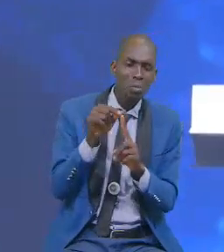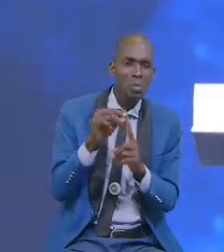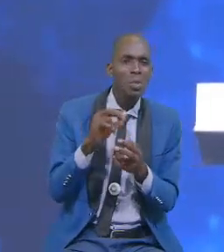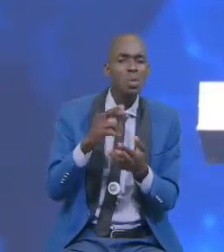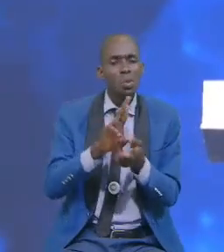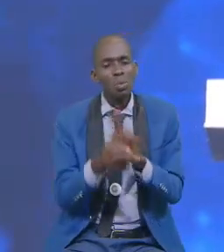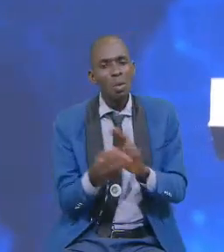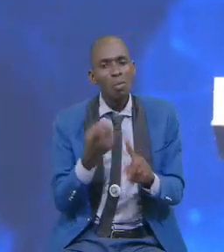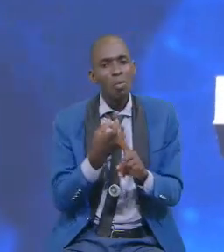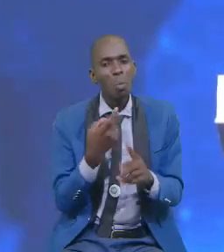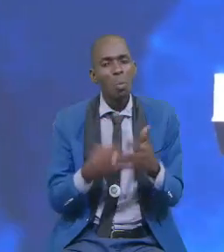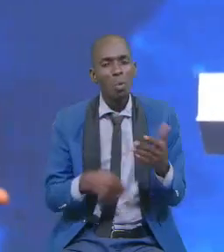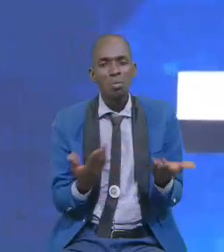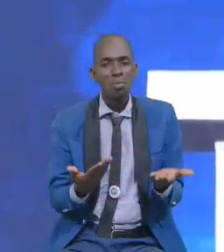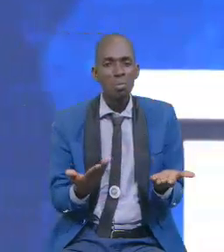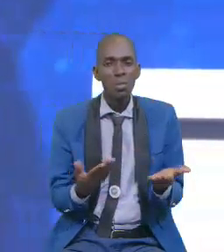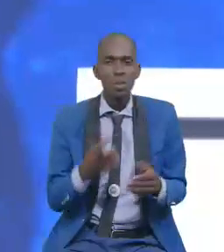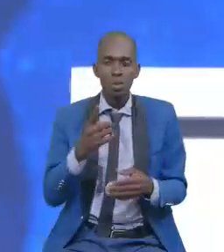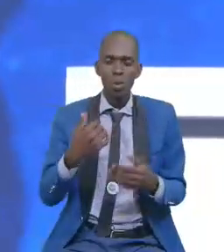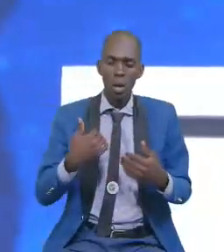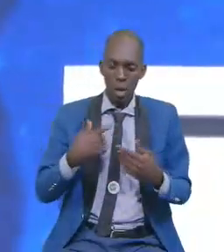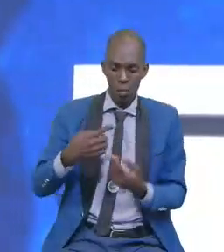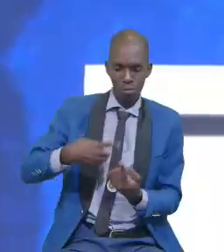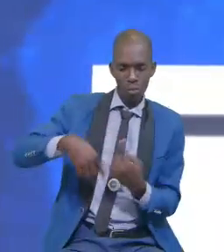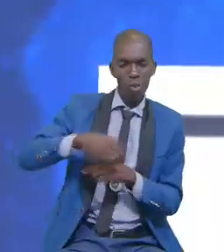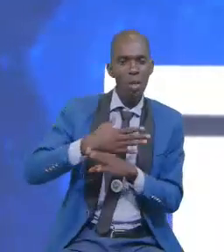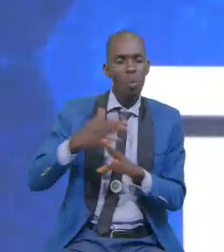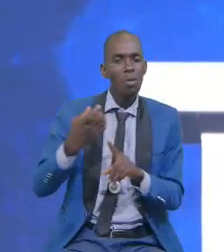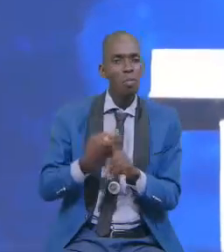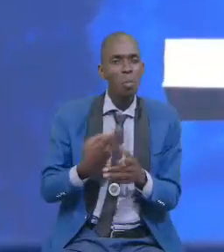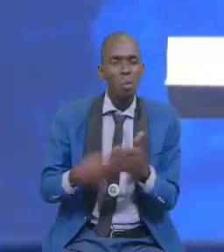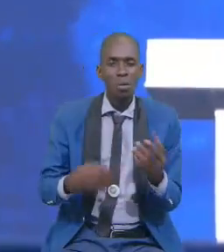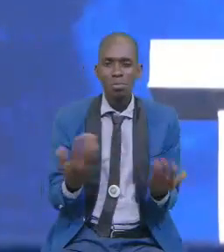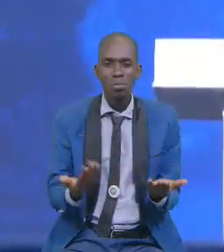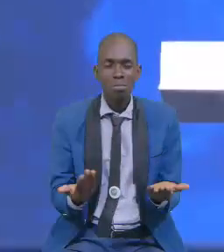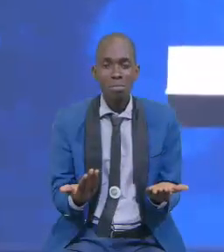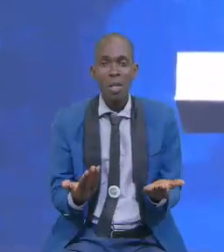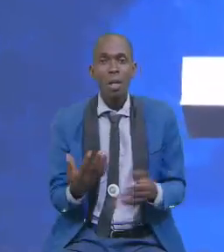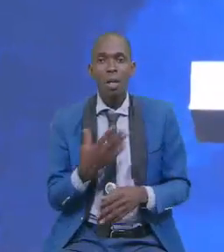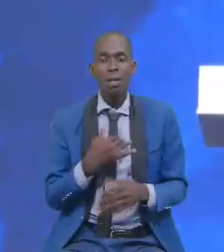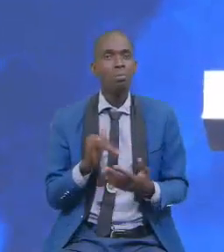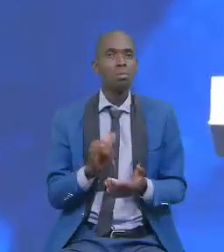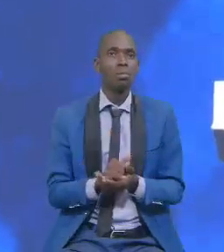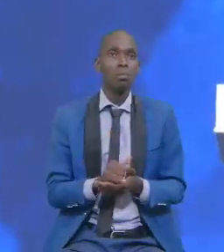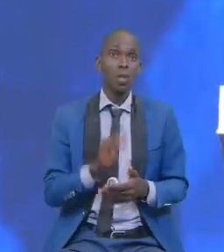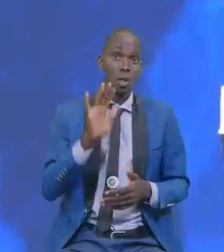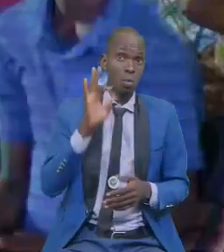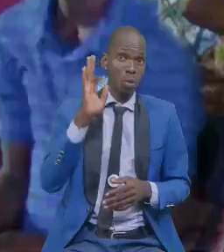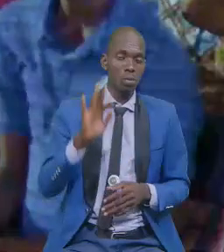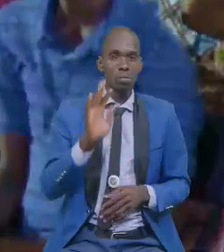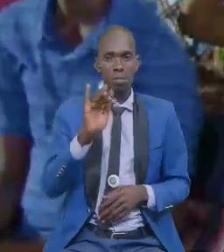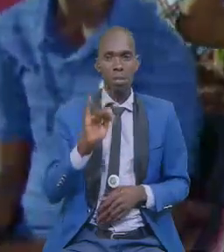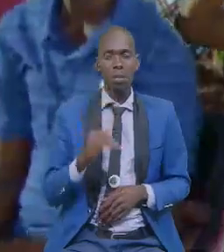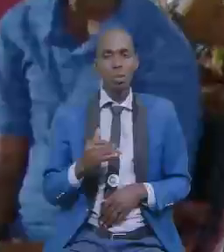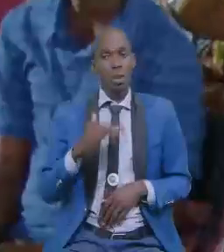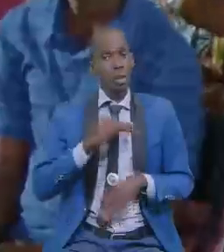from? And what have you turned away from? He said, I don't, Pastor, I don't know details. I